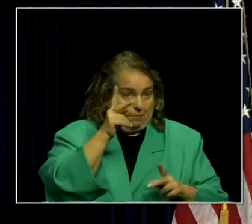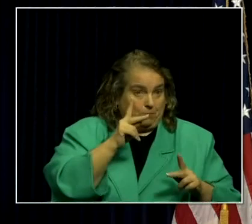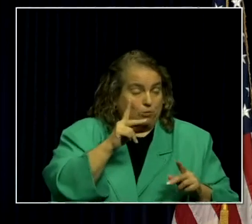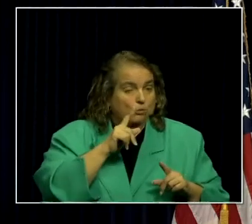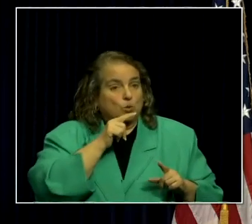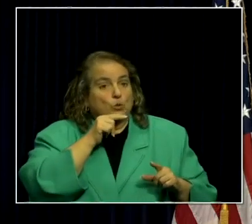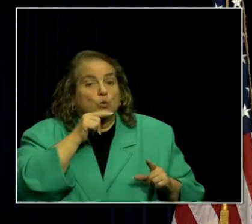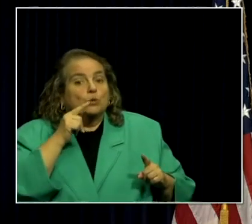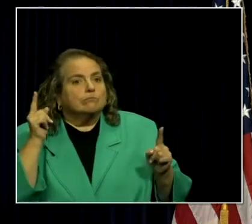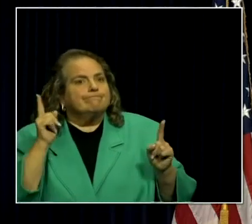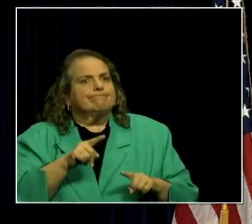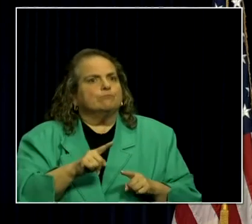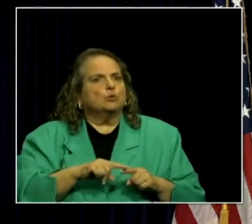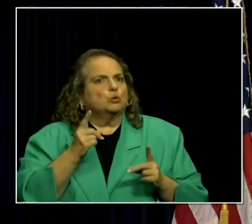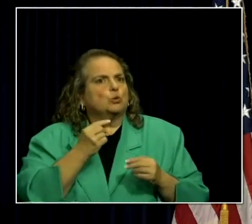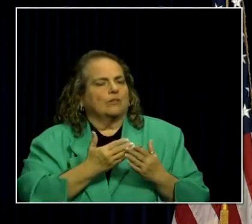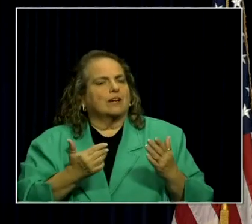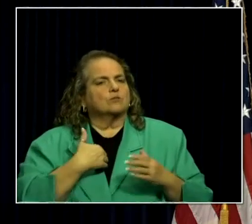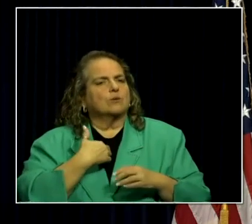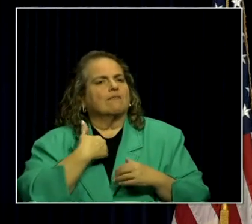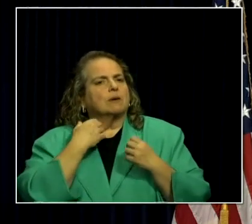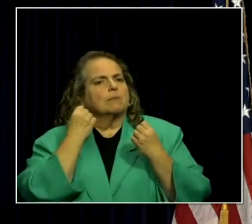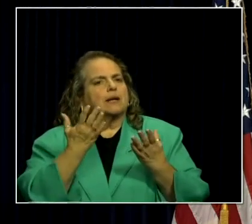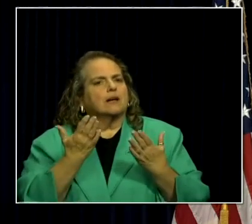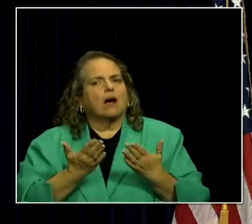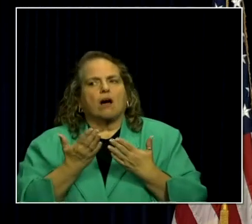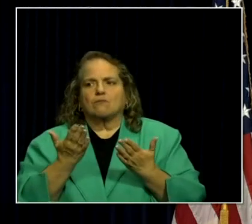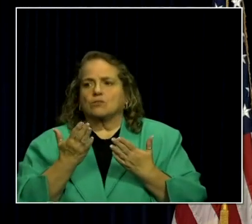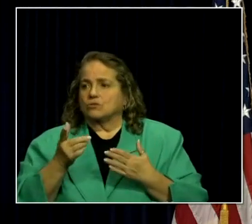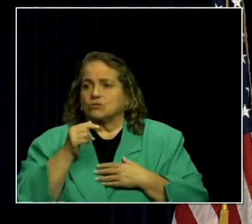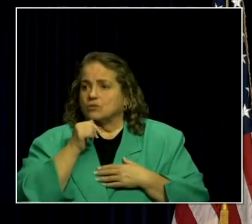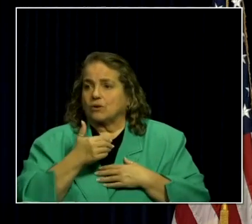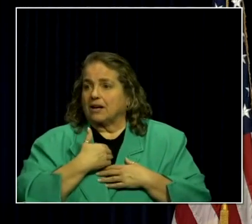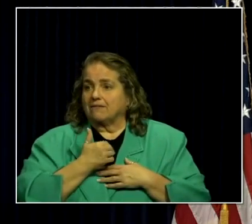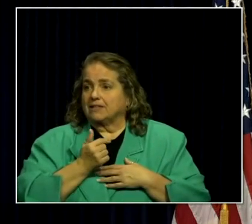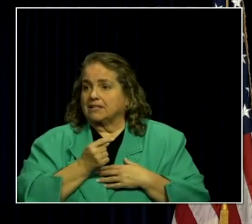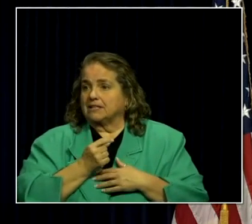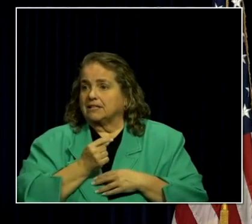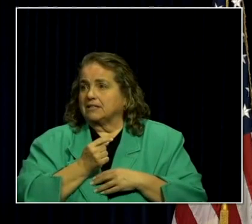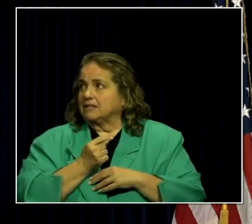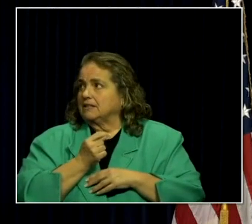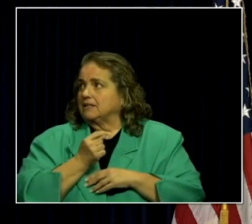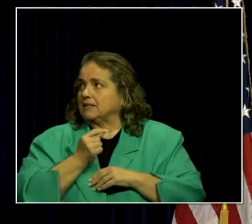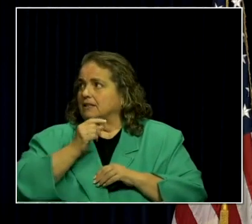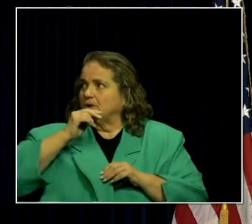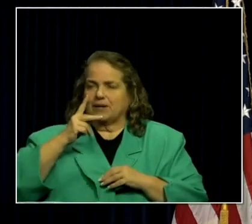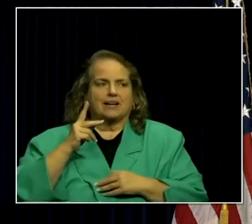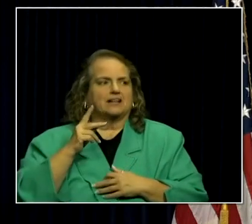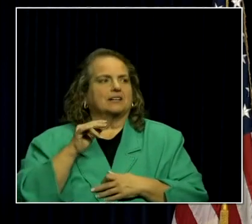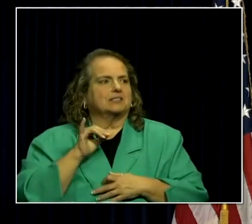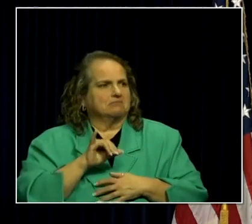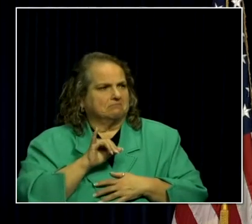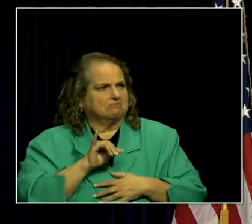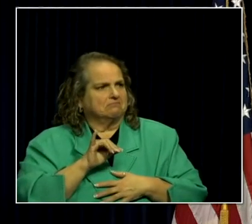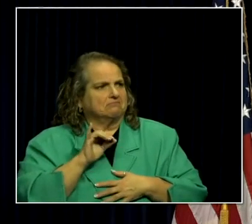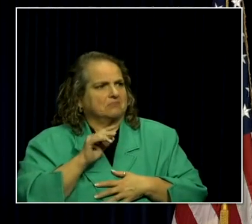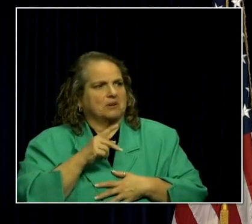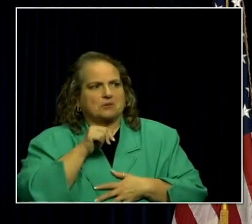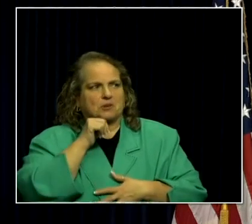together, we have had offers. We don't have it? Okay.